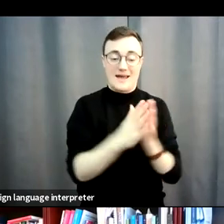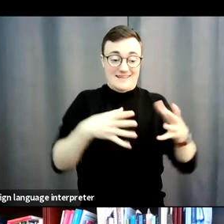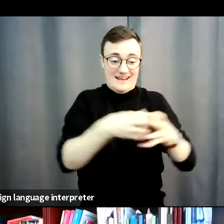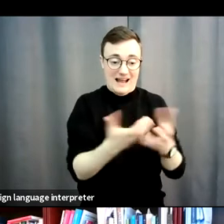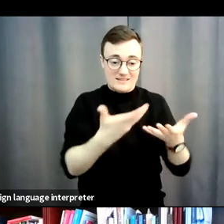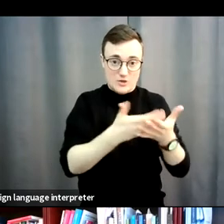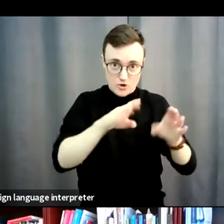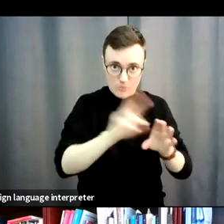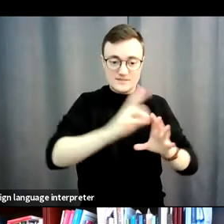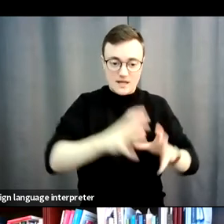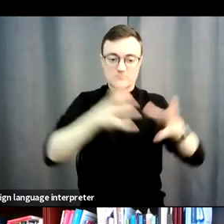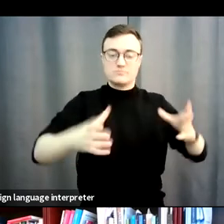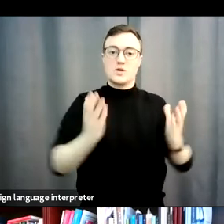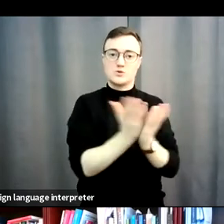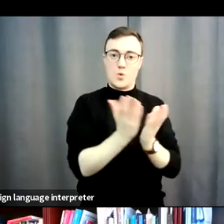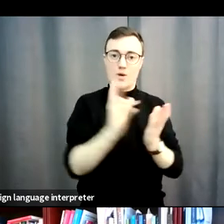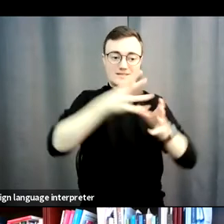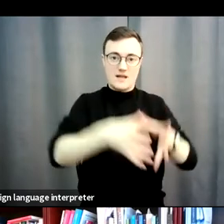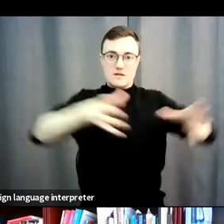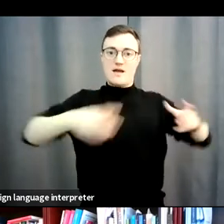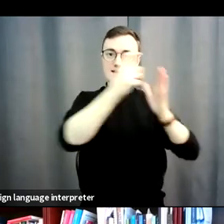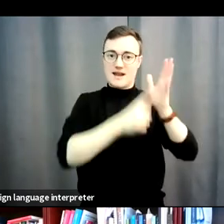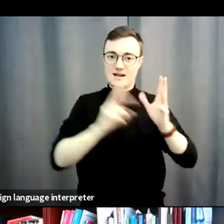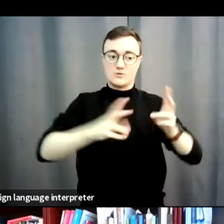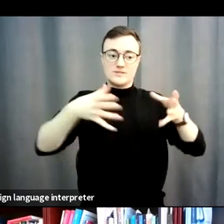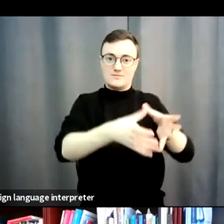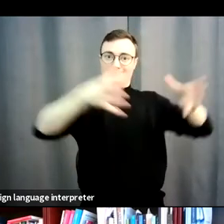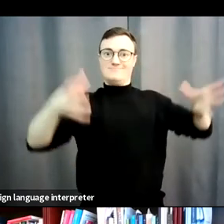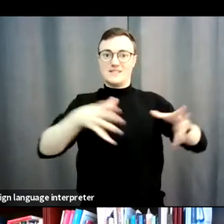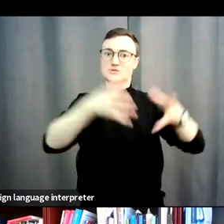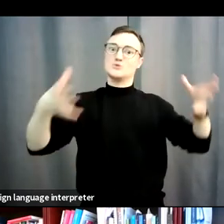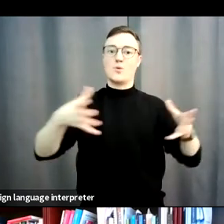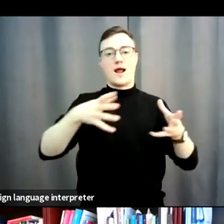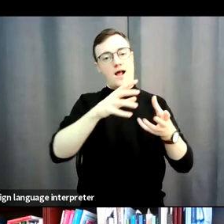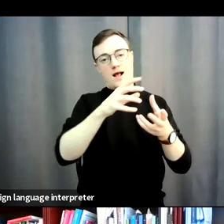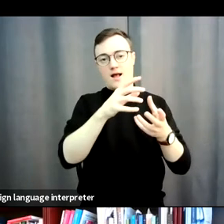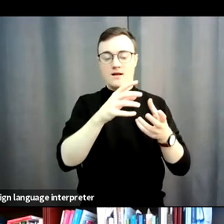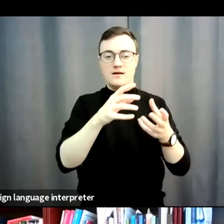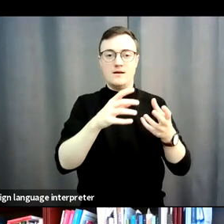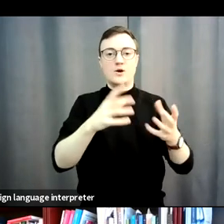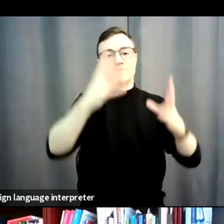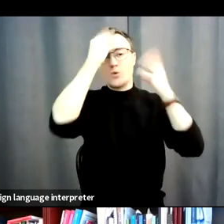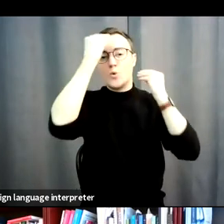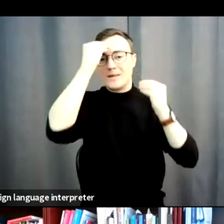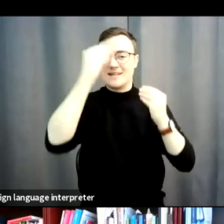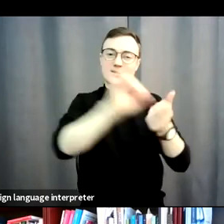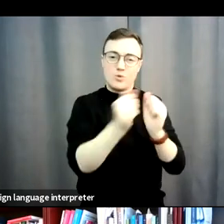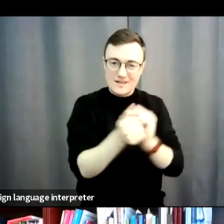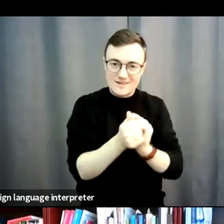and the school councils, and then school policies, and even the wider educational policy. So children with disabilities should have